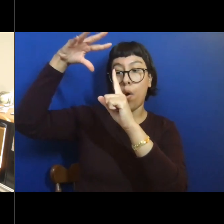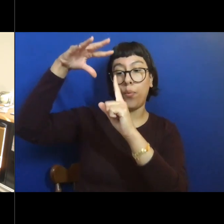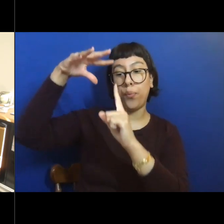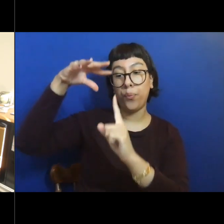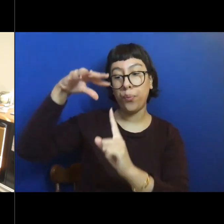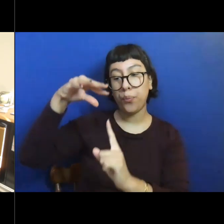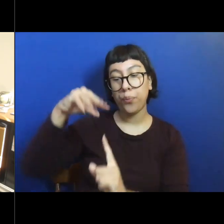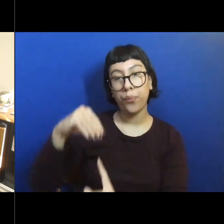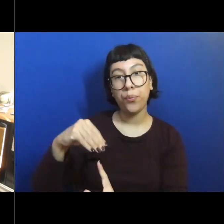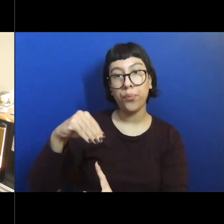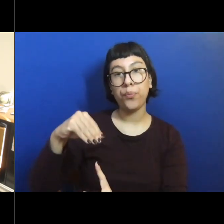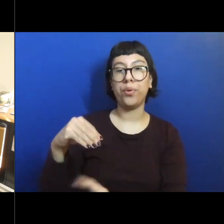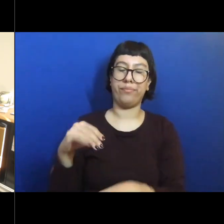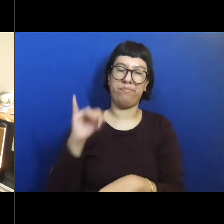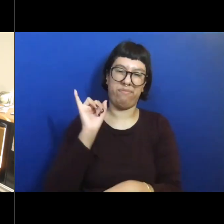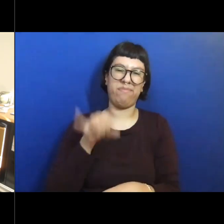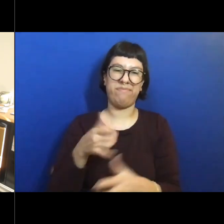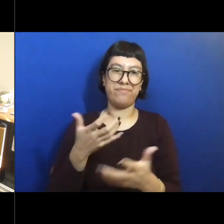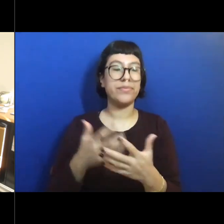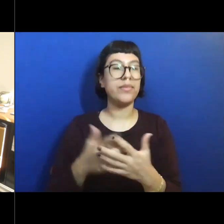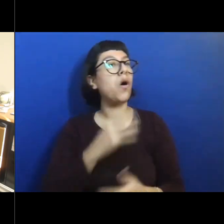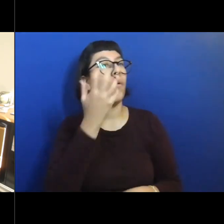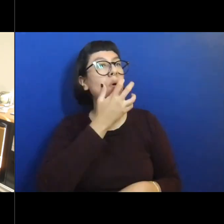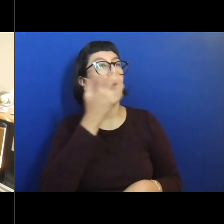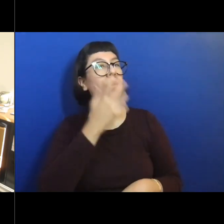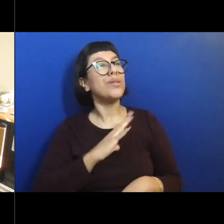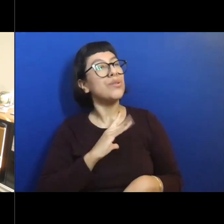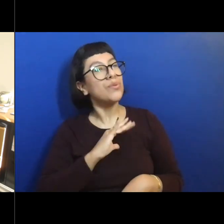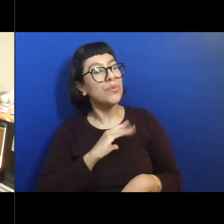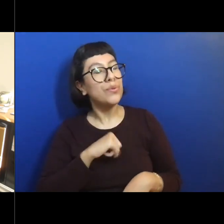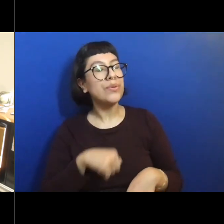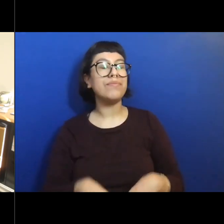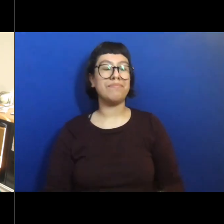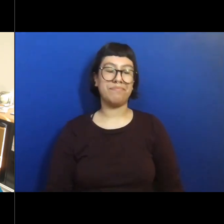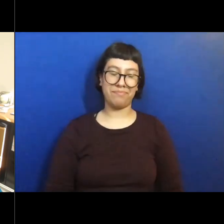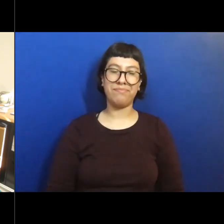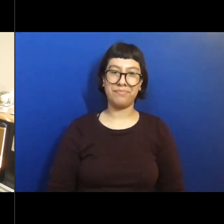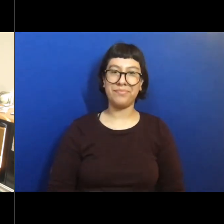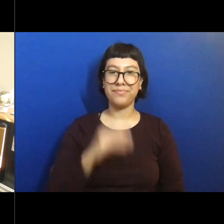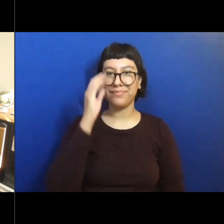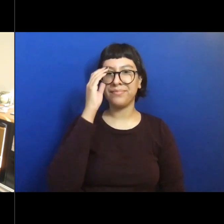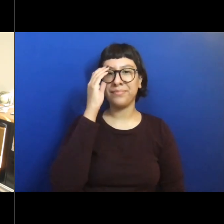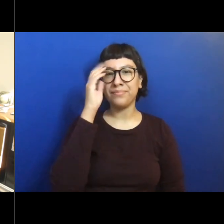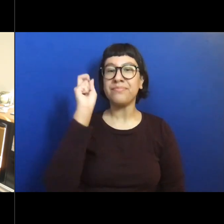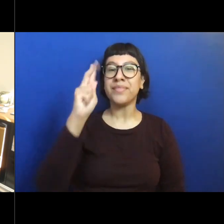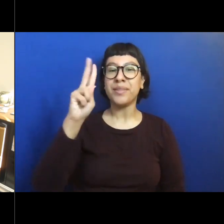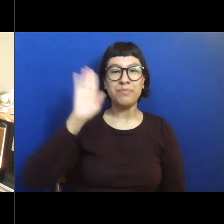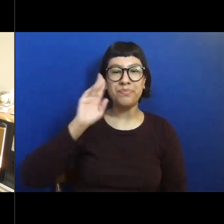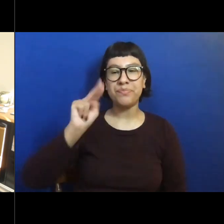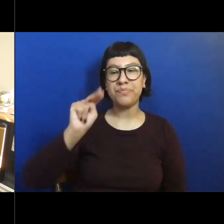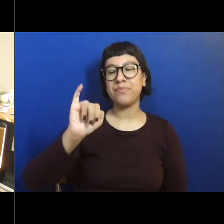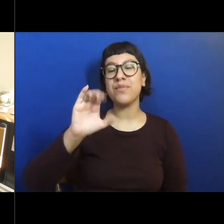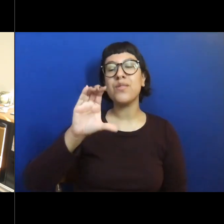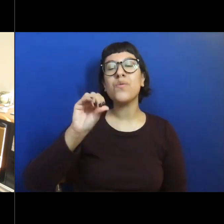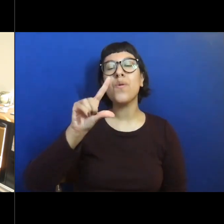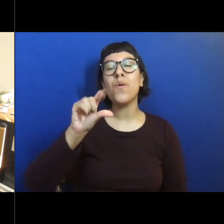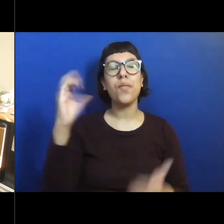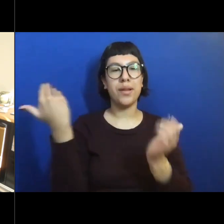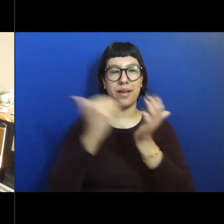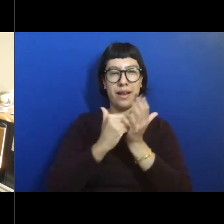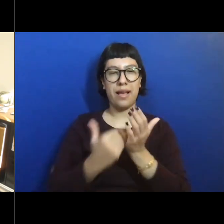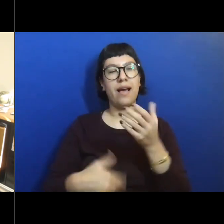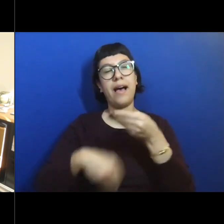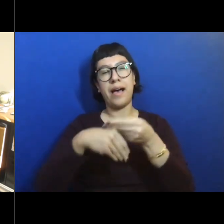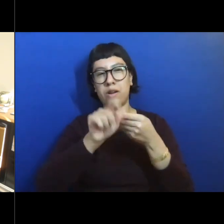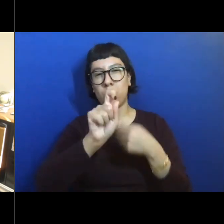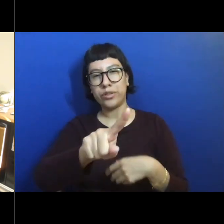hard. Wow, that's really cool. Okay, this is Nicole again. So one more question.